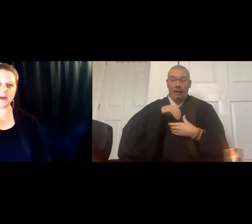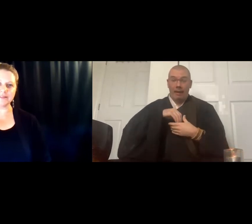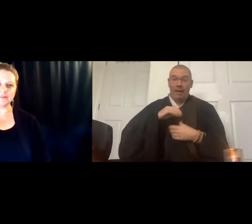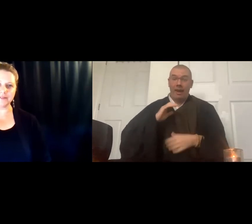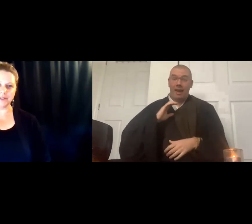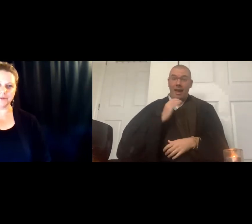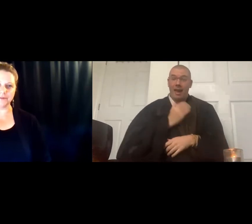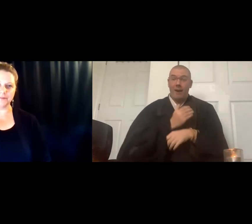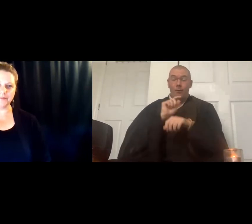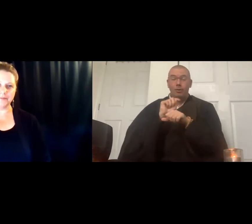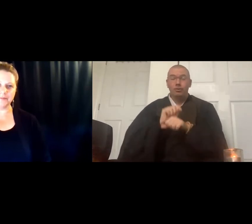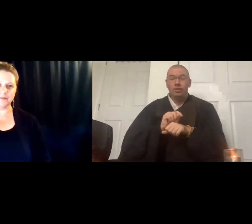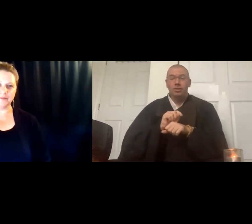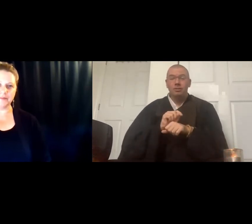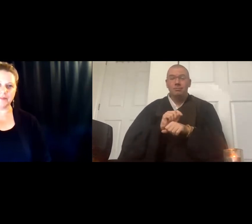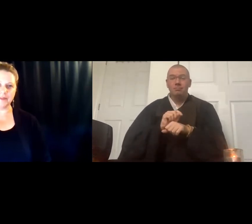works best for you.